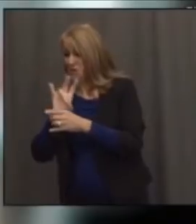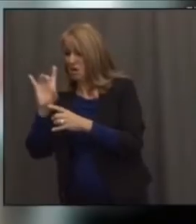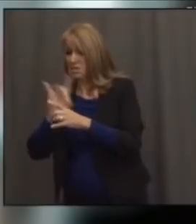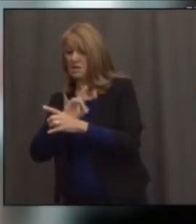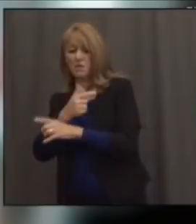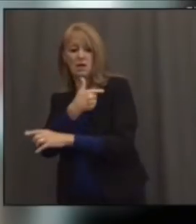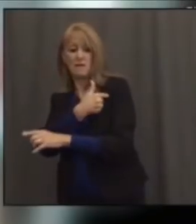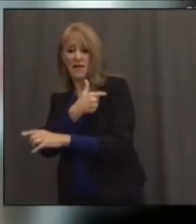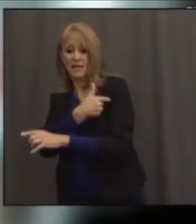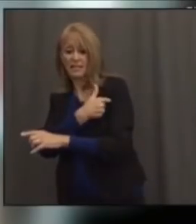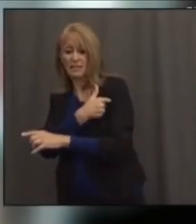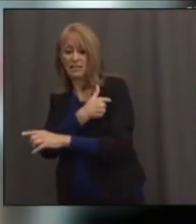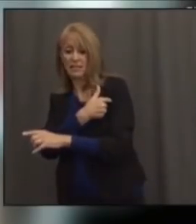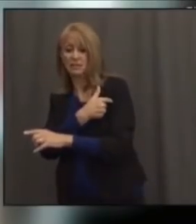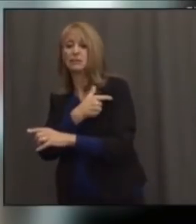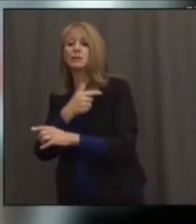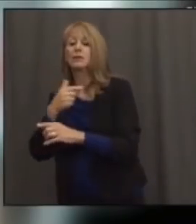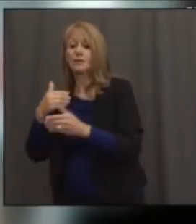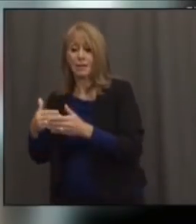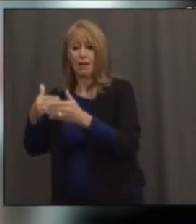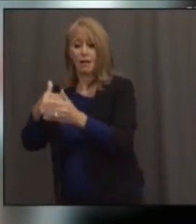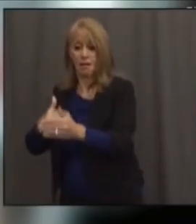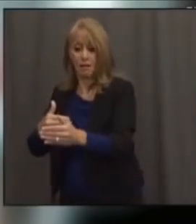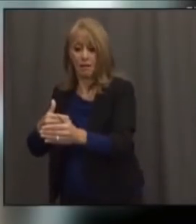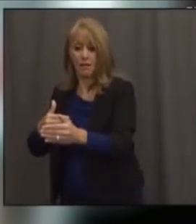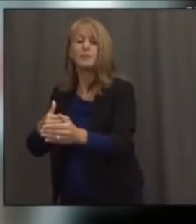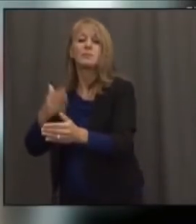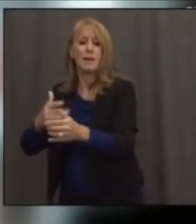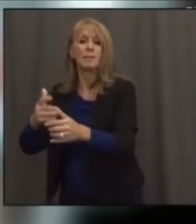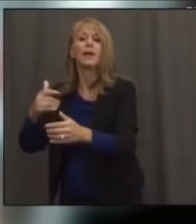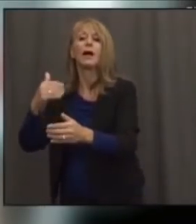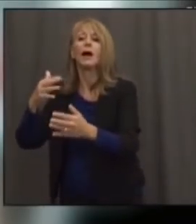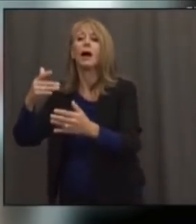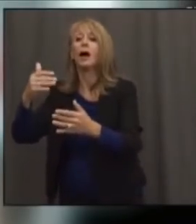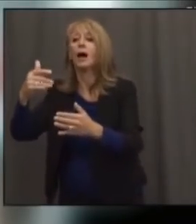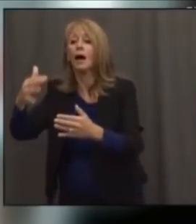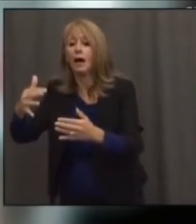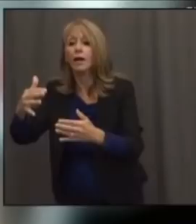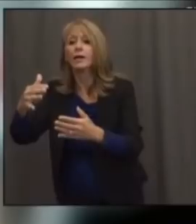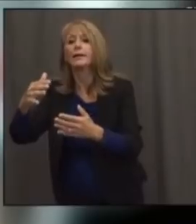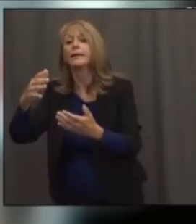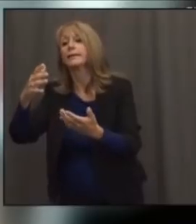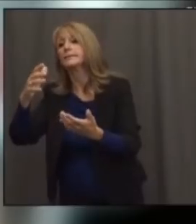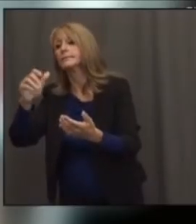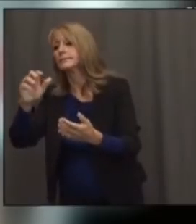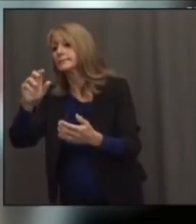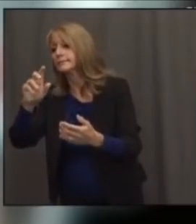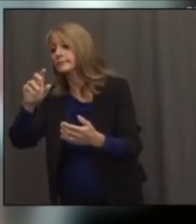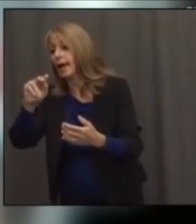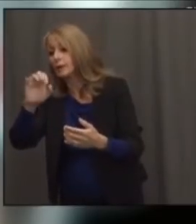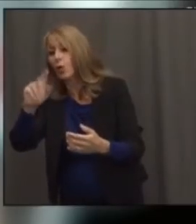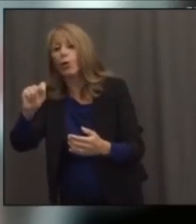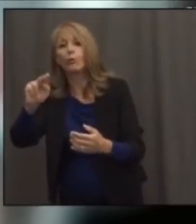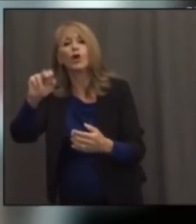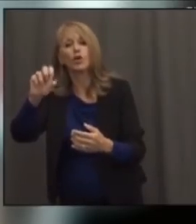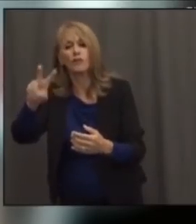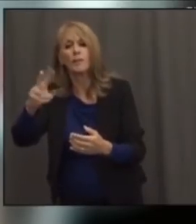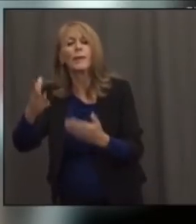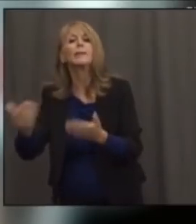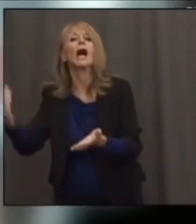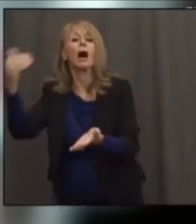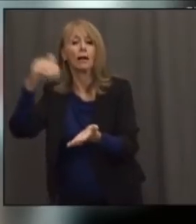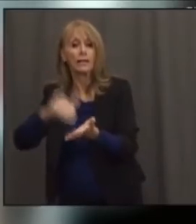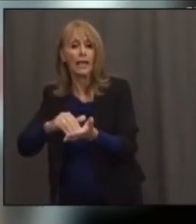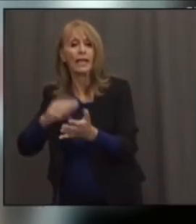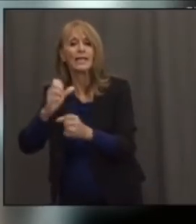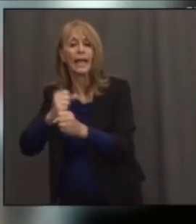series, 7 months, 8 months, pick your time frame, as well as those who are at disproportionately high risk of